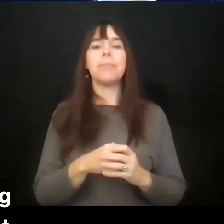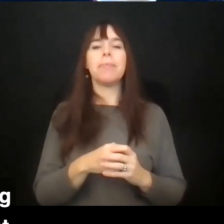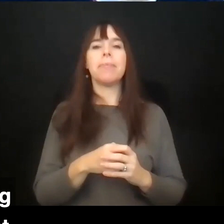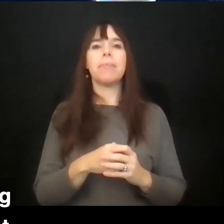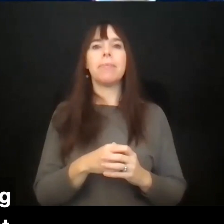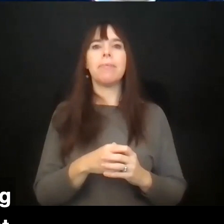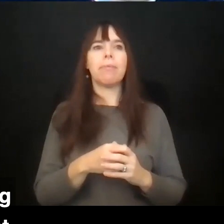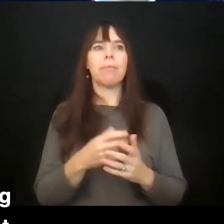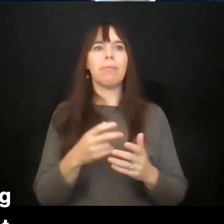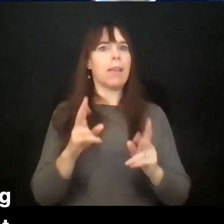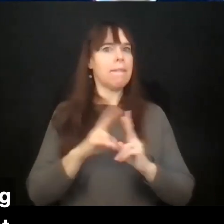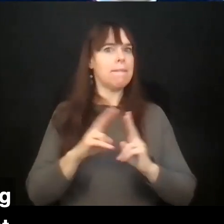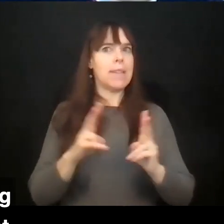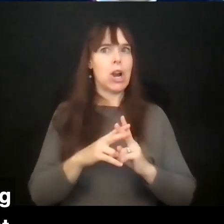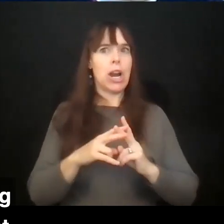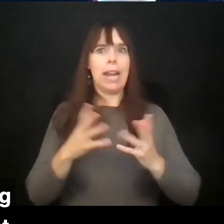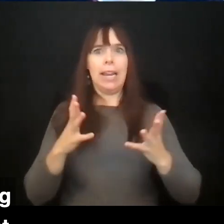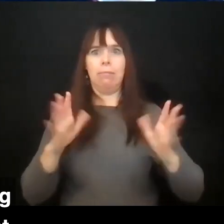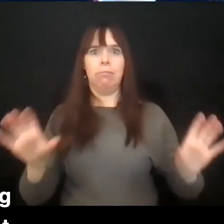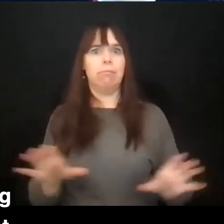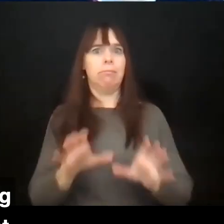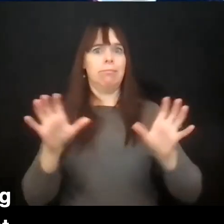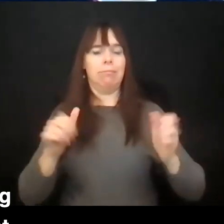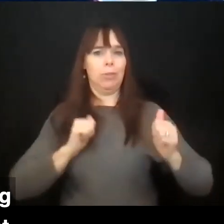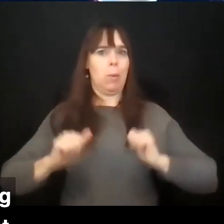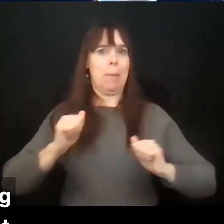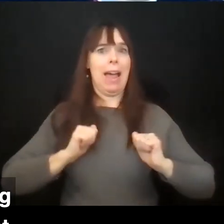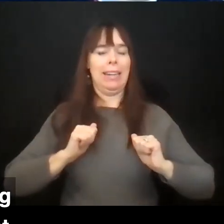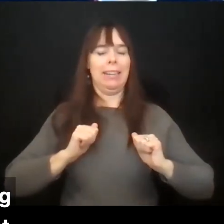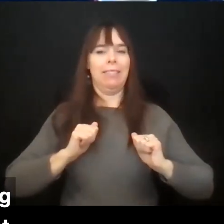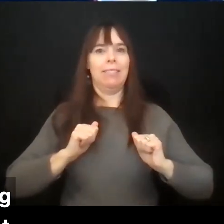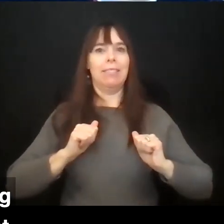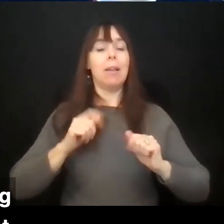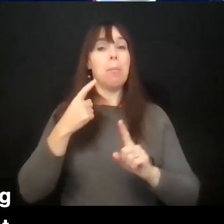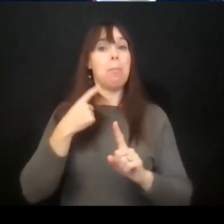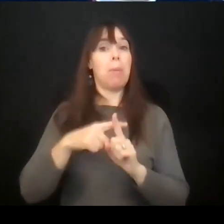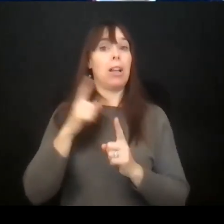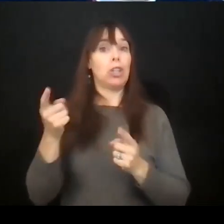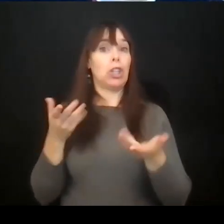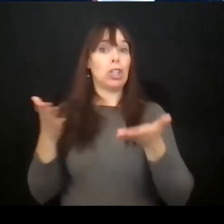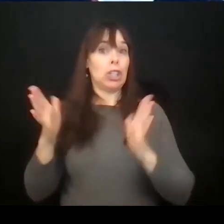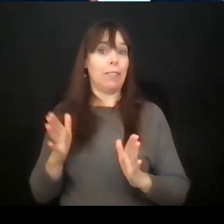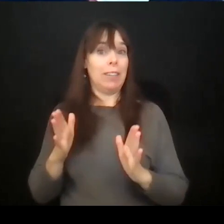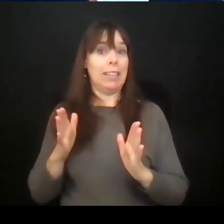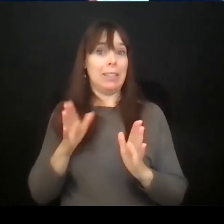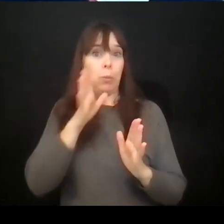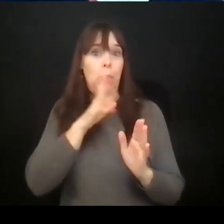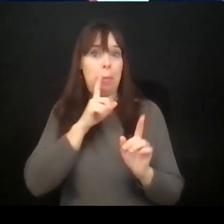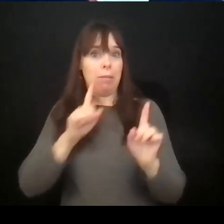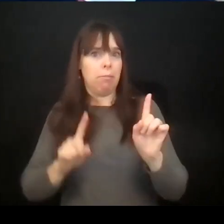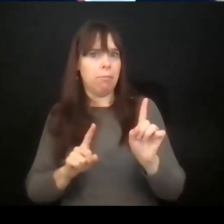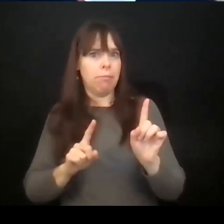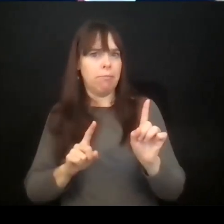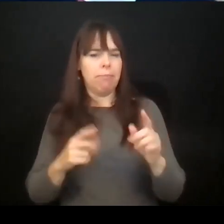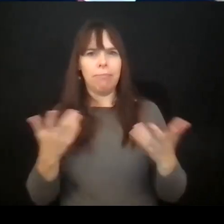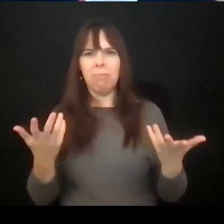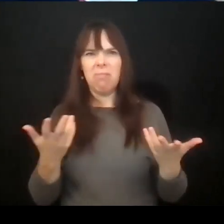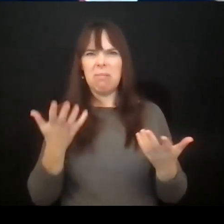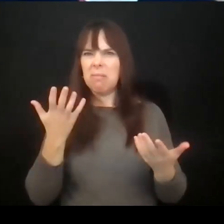in a dramatic setting and her maidservant. What's the